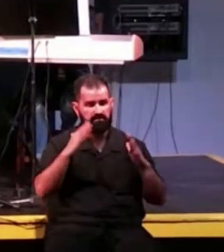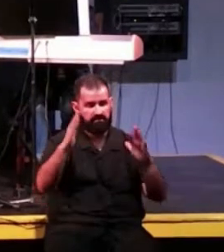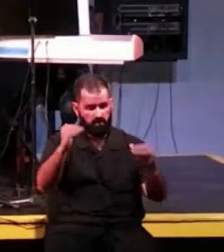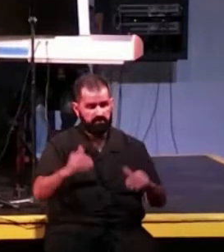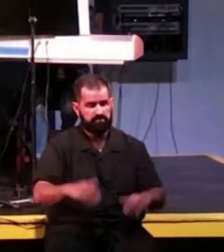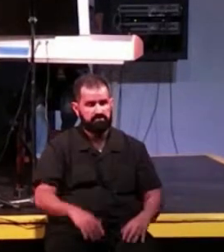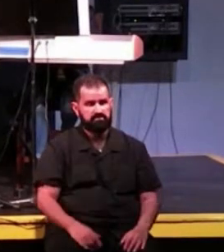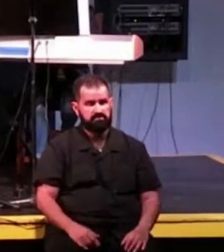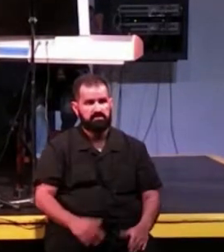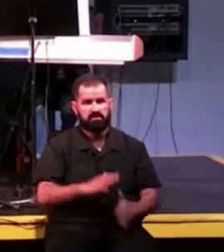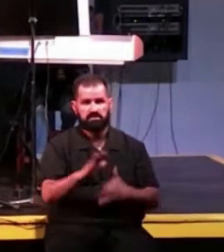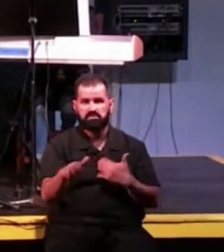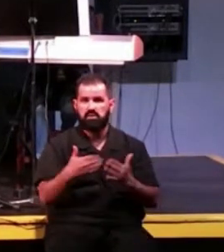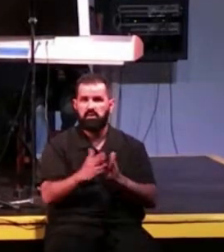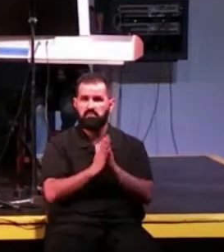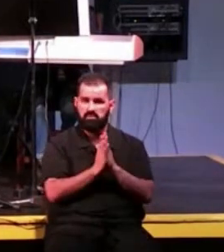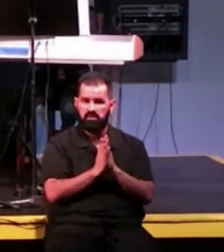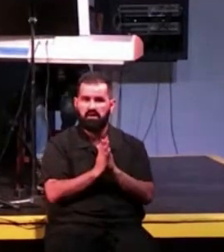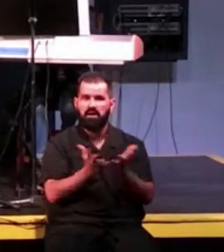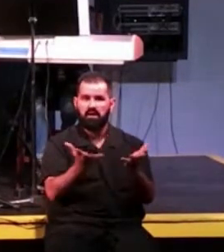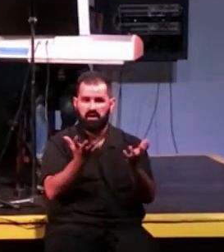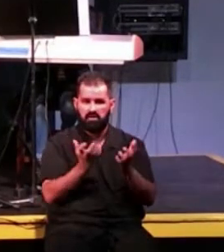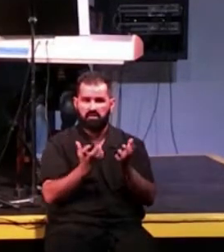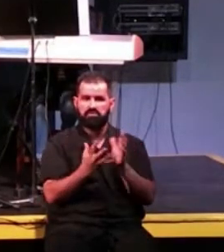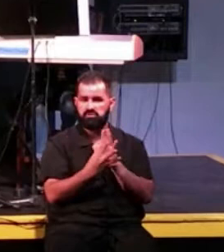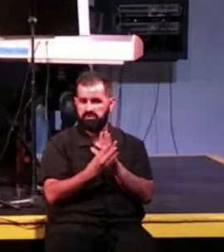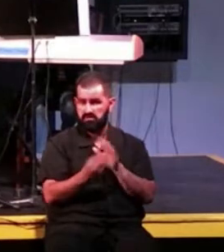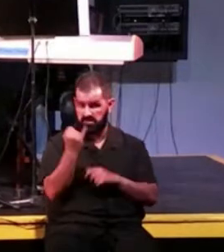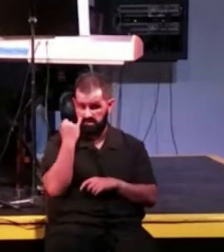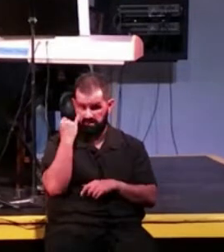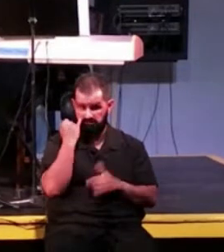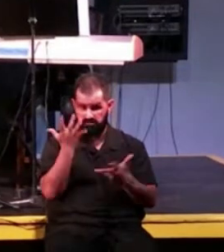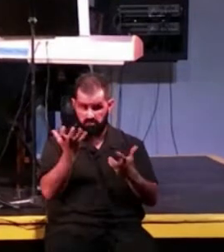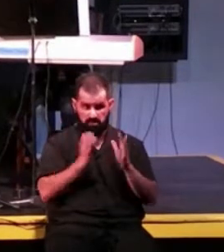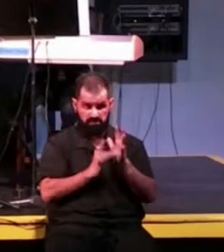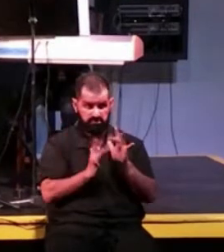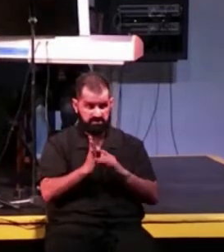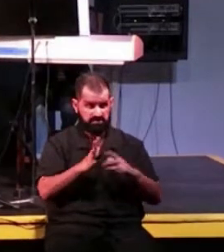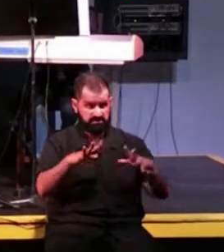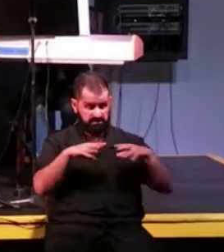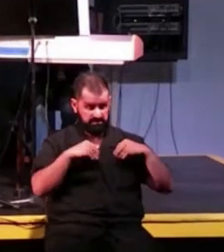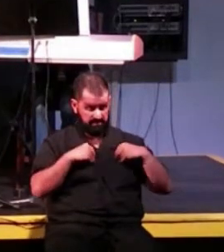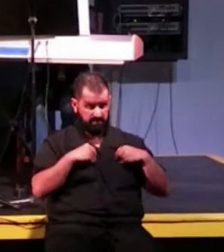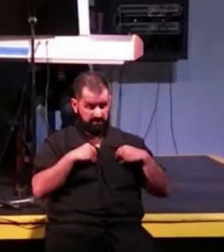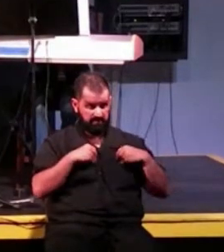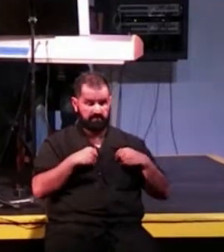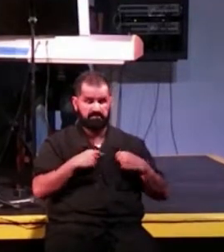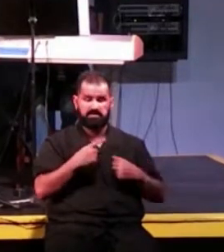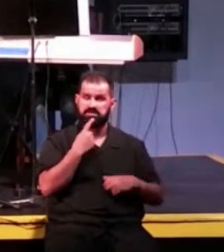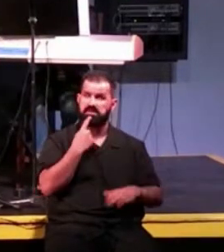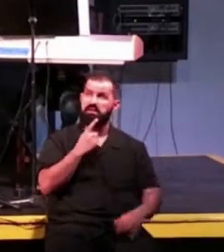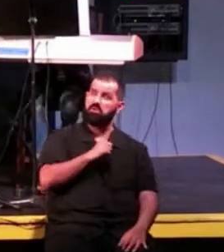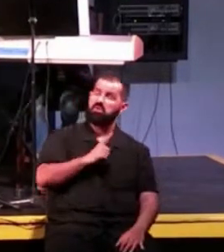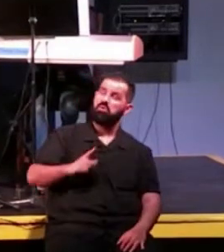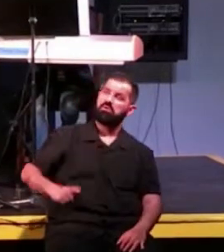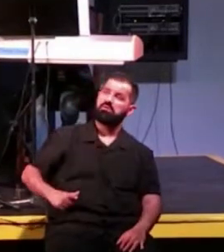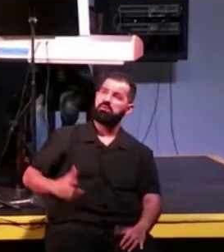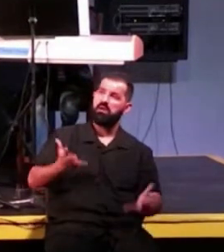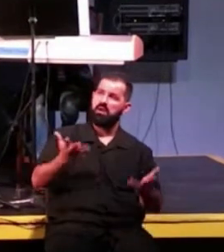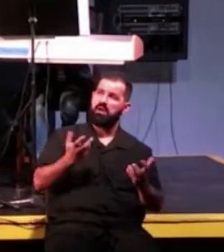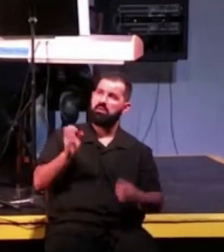With every head bowed and every eye closed, I want you to pray this with me if this is you. And you're saying, Lord, I want to come back to you.